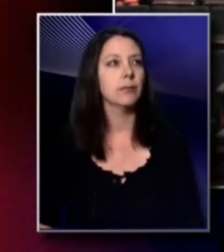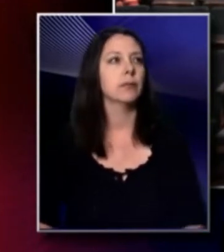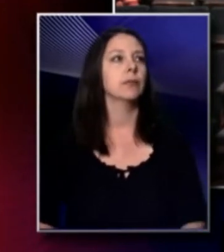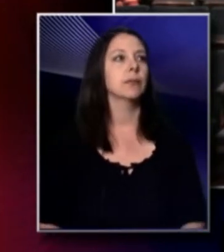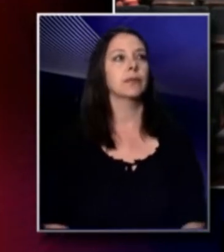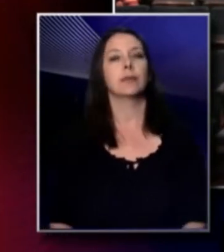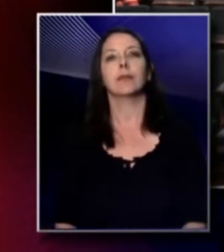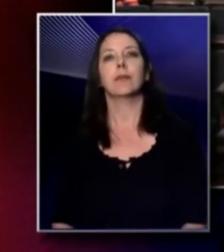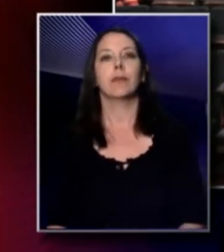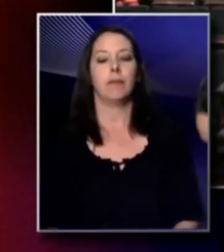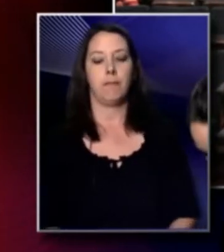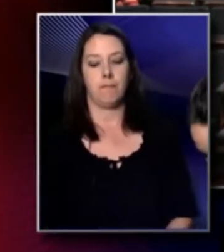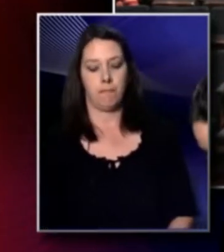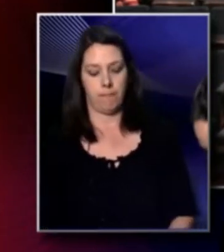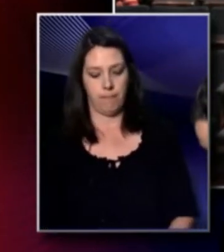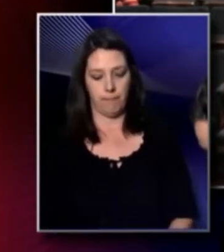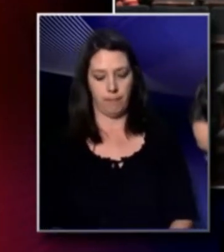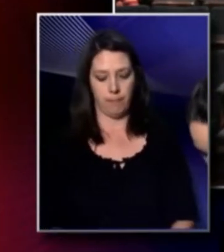And ASDB